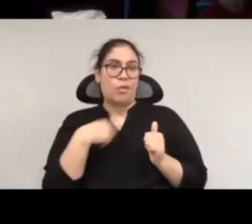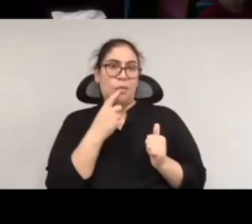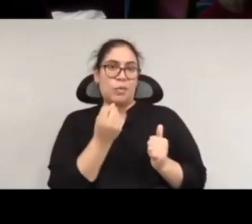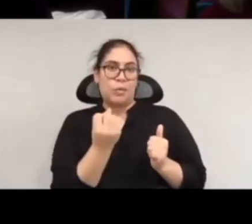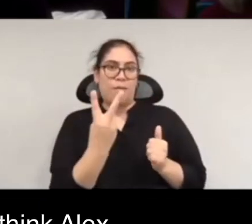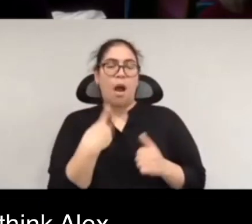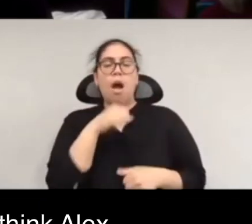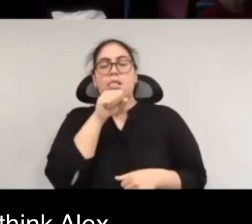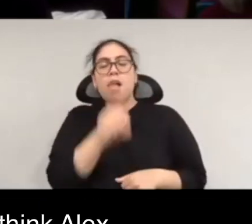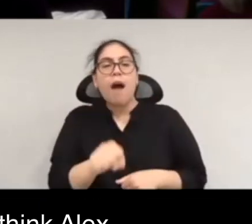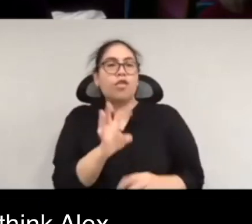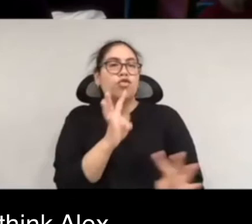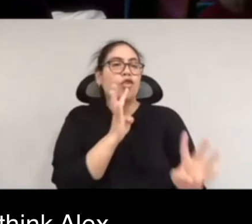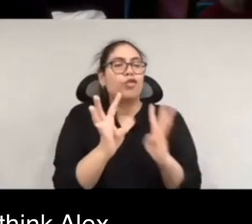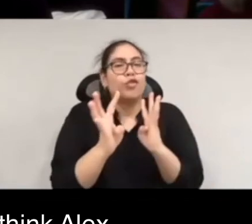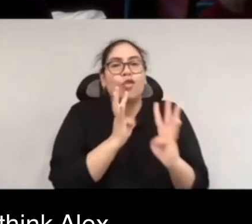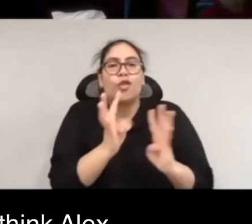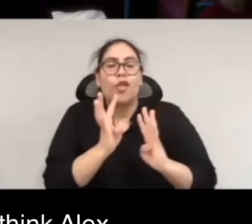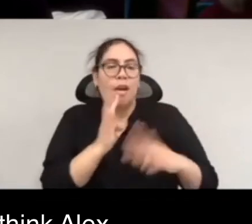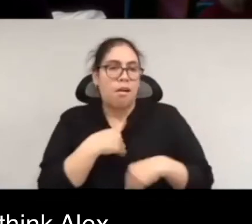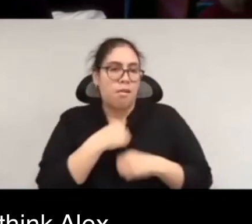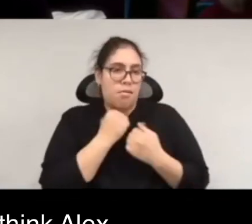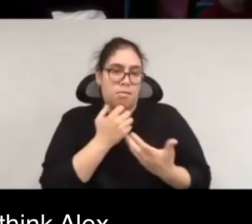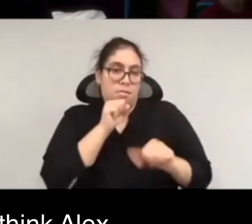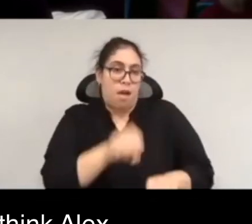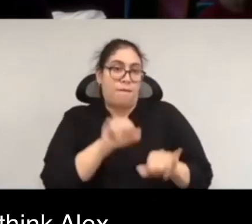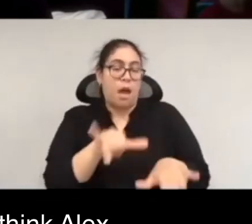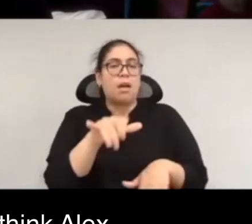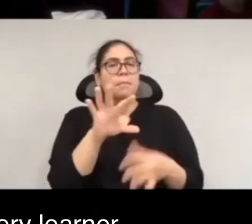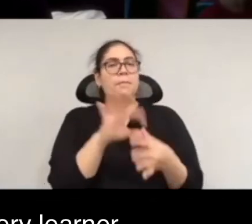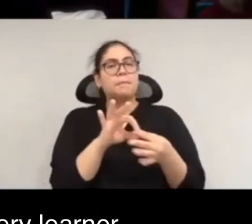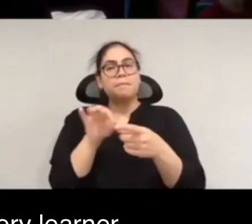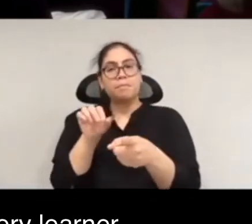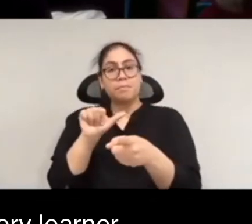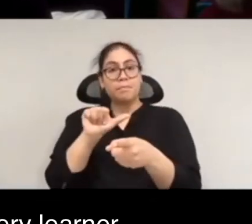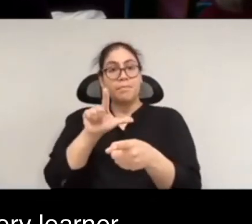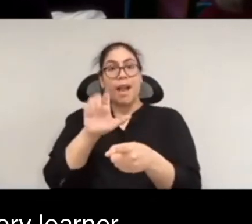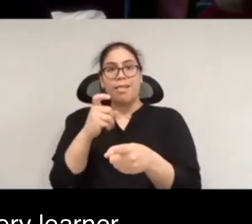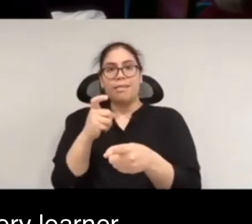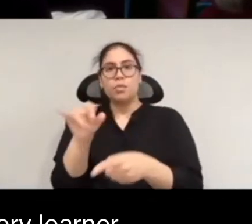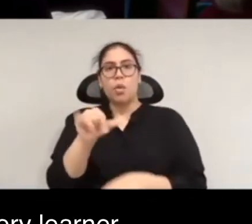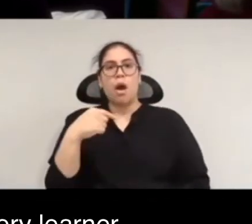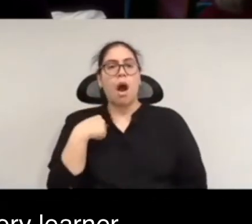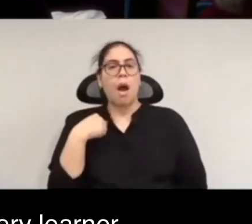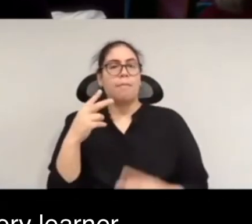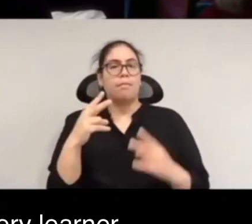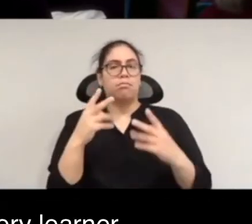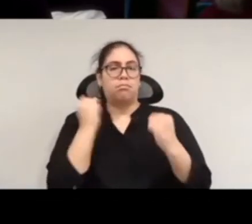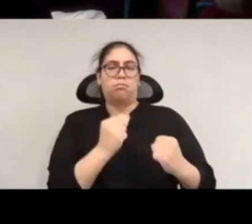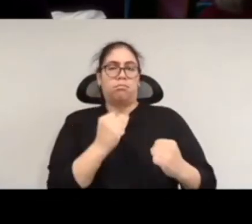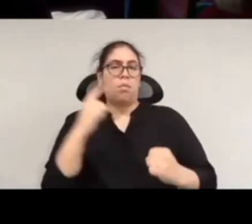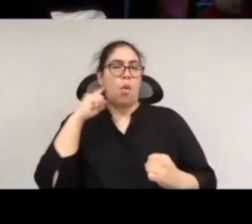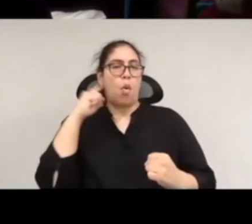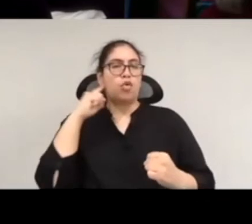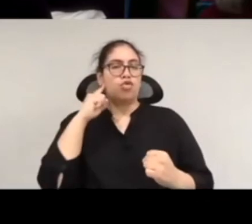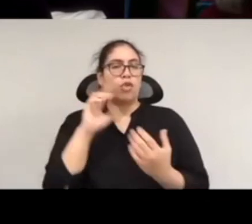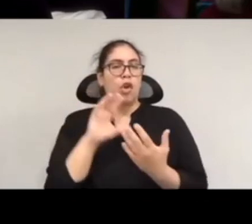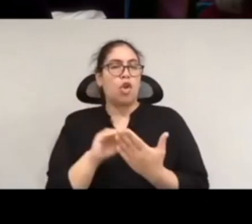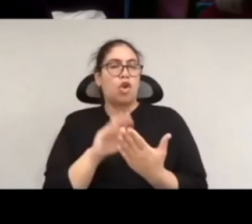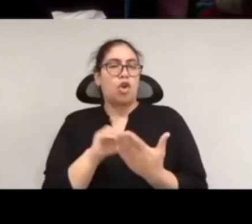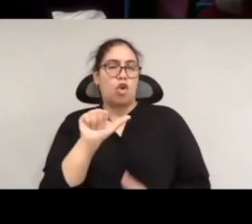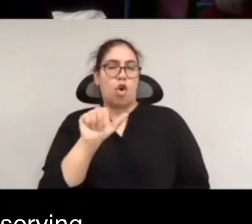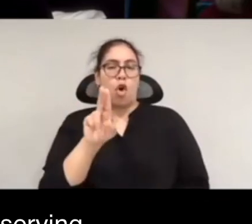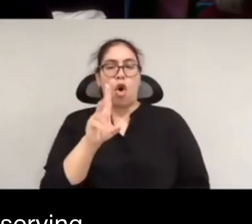out loud. I'm also, and I think Alex sort of talked about this, I'm a very auditory learner and always have been. So when we talk about